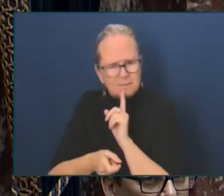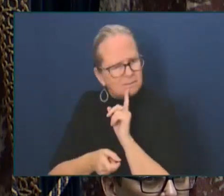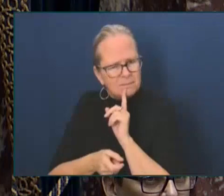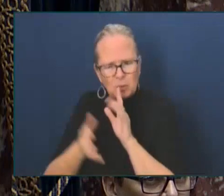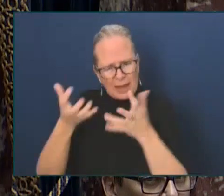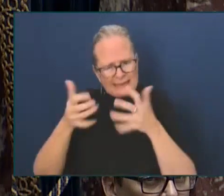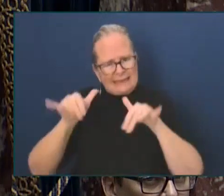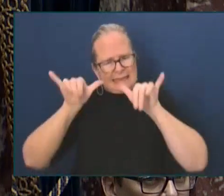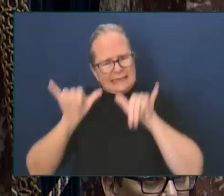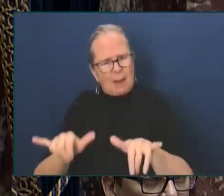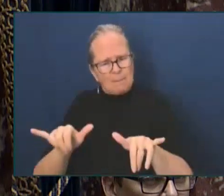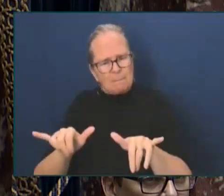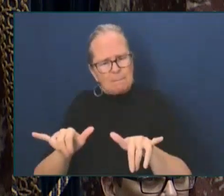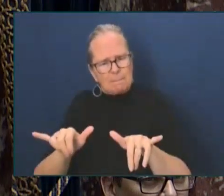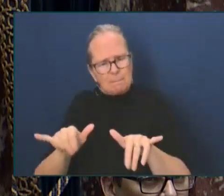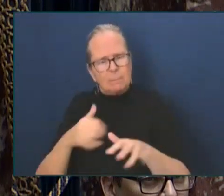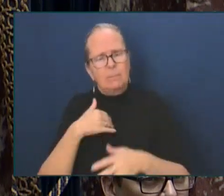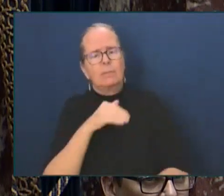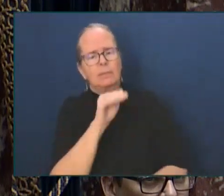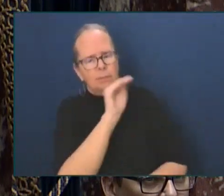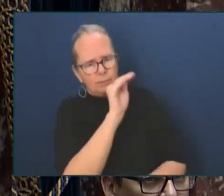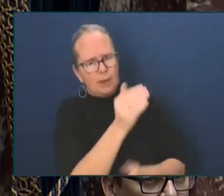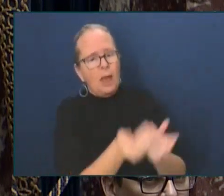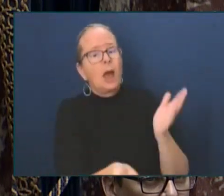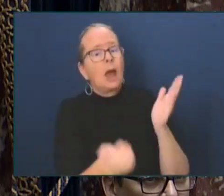British Columbia include